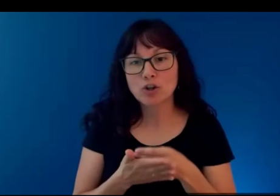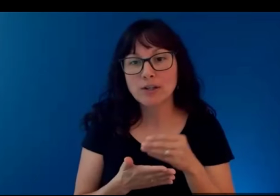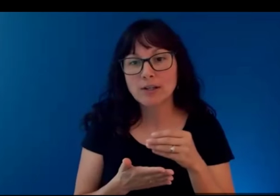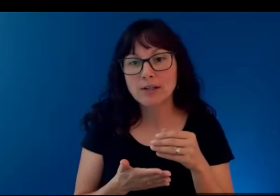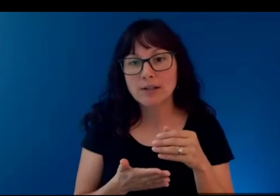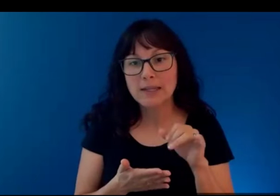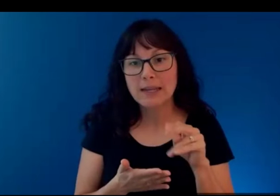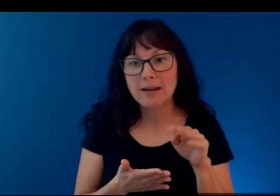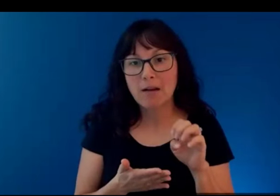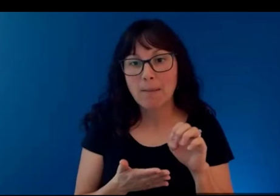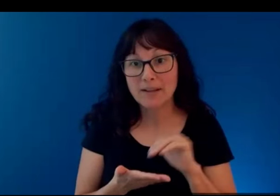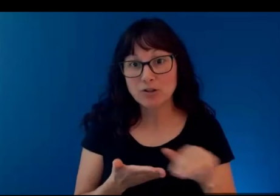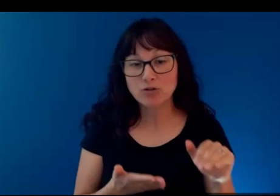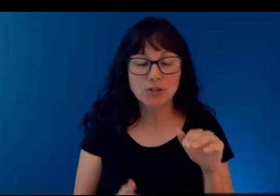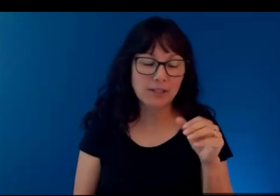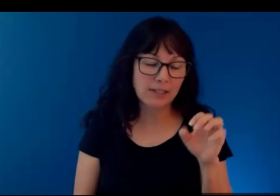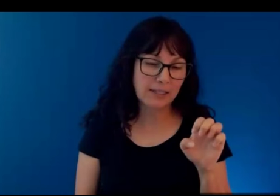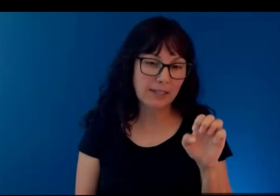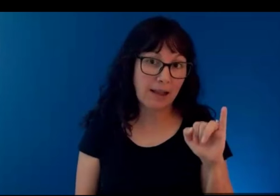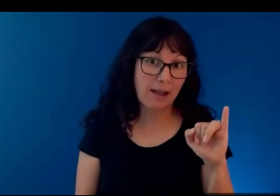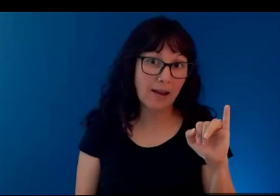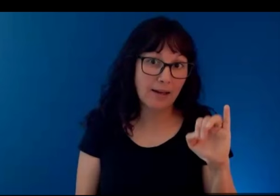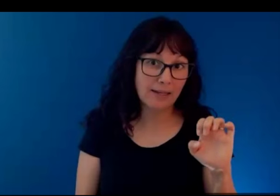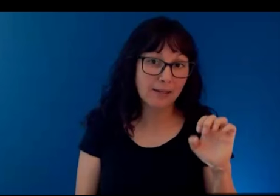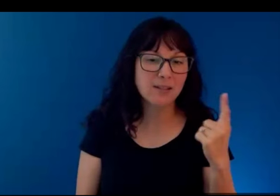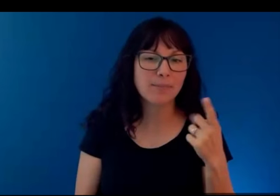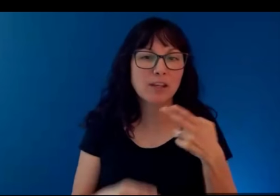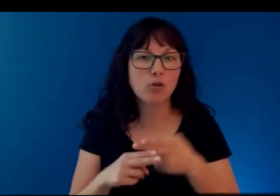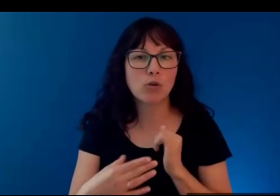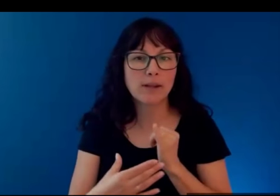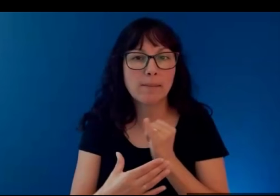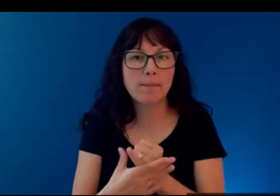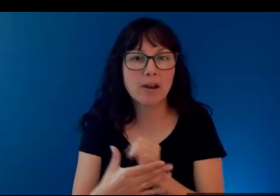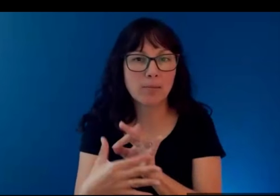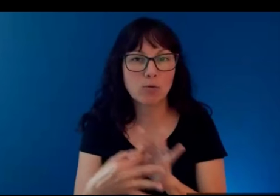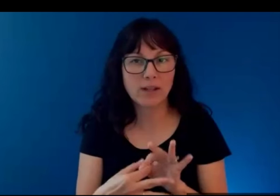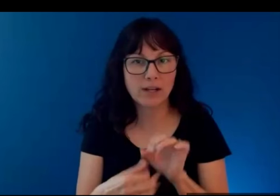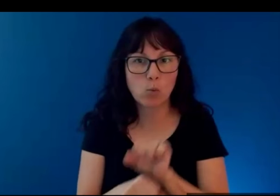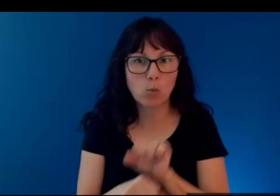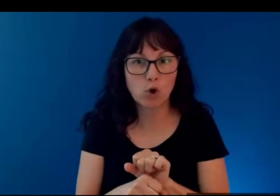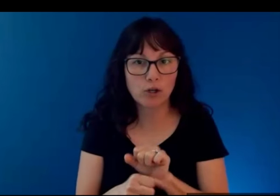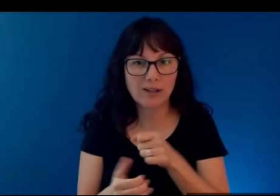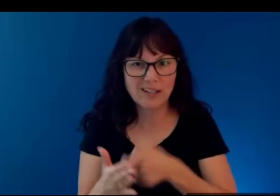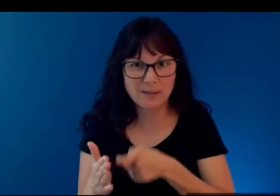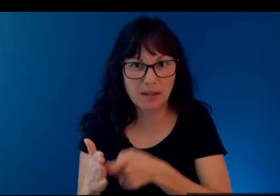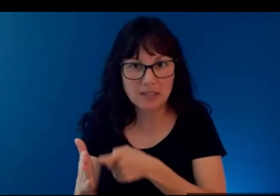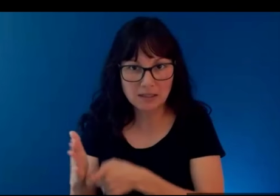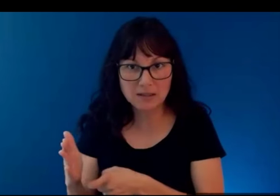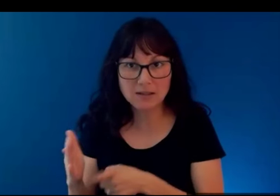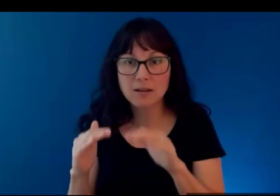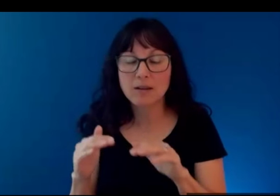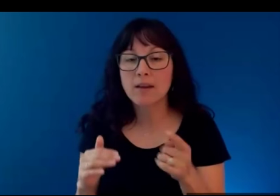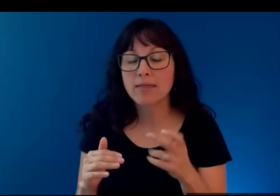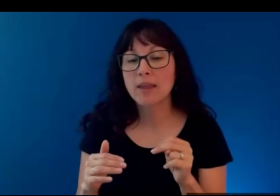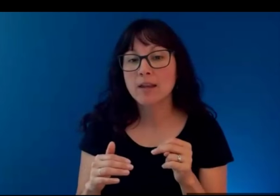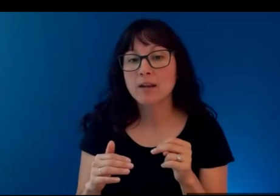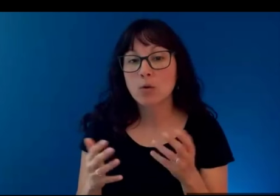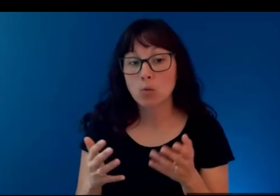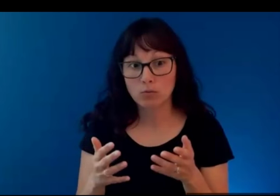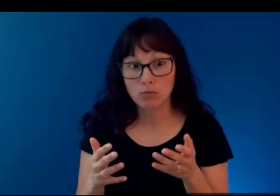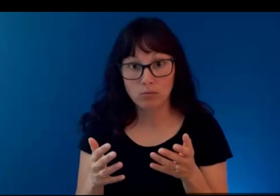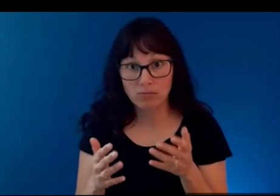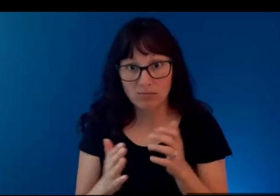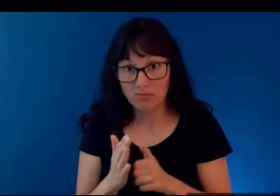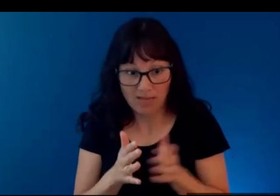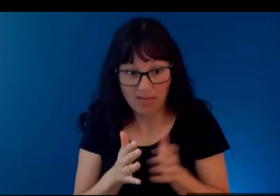or EIE. There is something called impairment related work expenses. And then what remains after that,